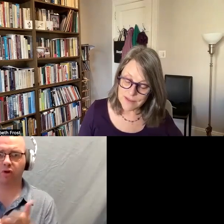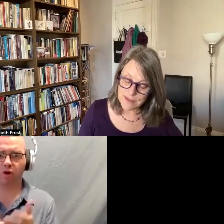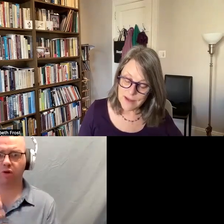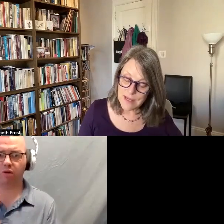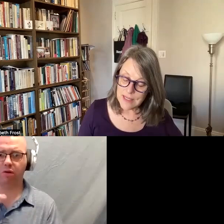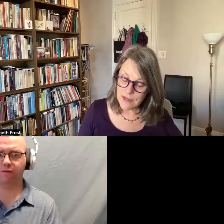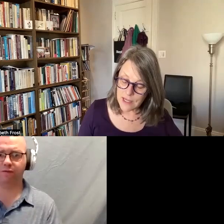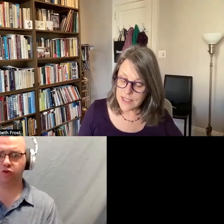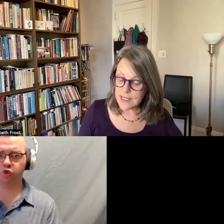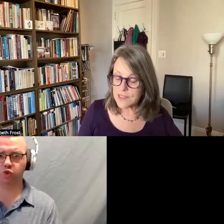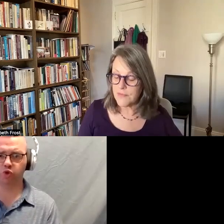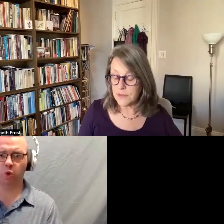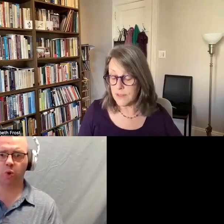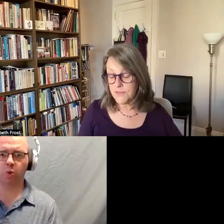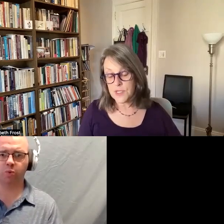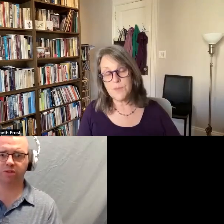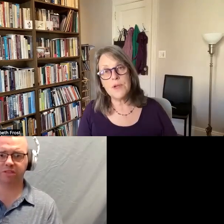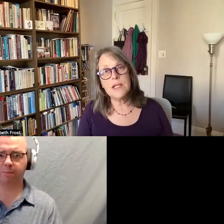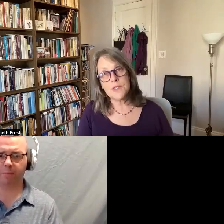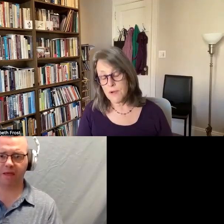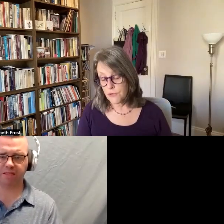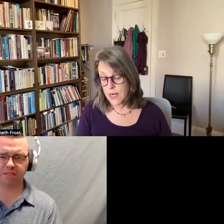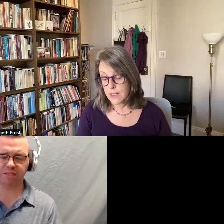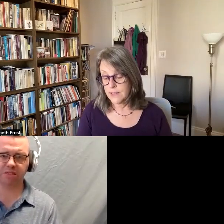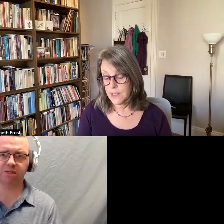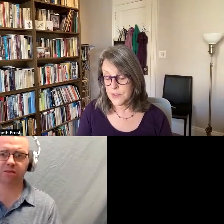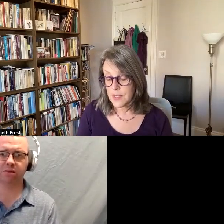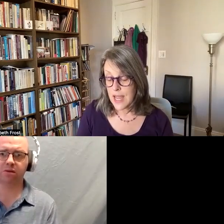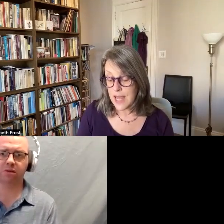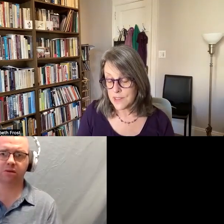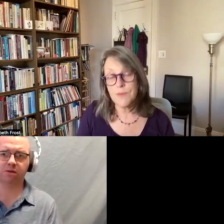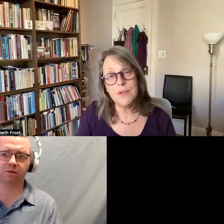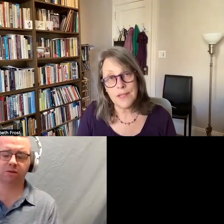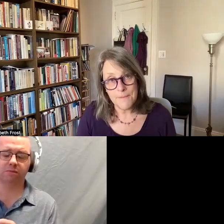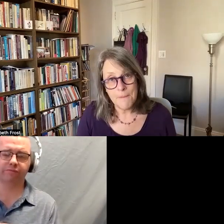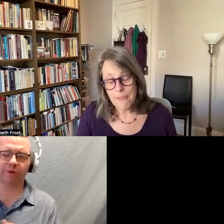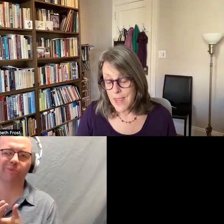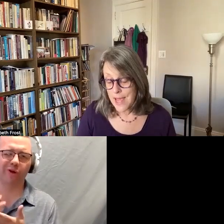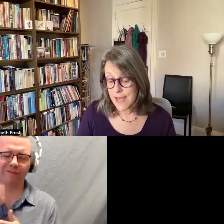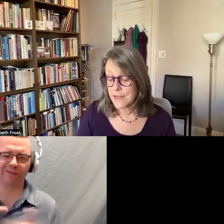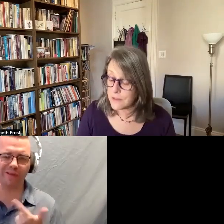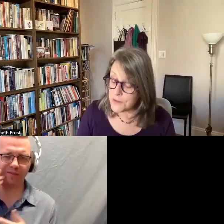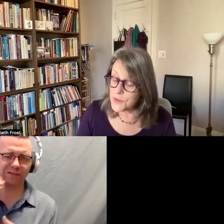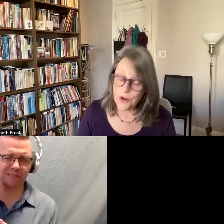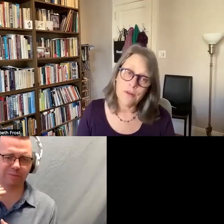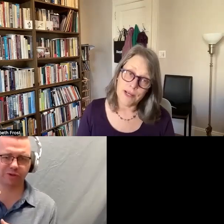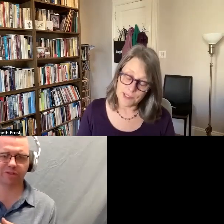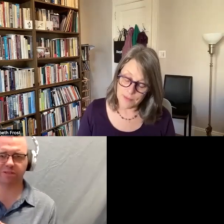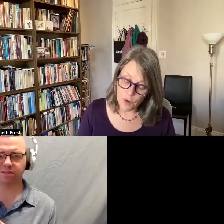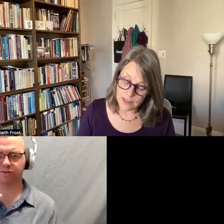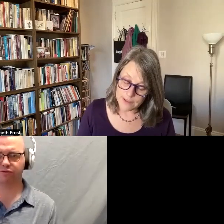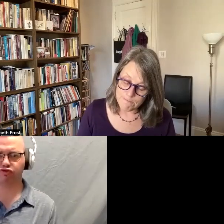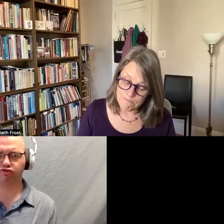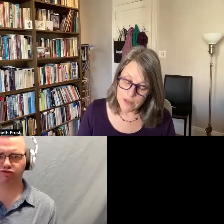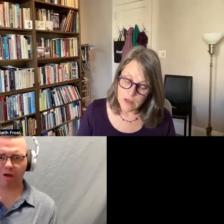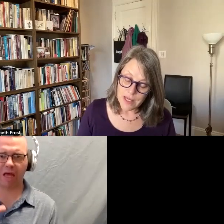Joe Spence in the context of the lived experience of chronic illness and disability, and that includes work by